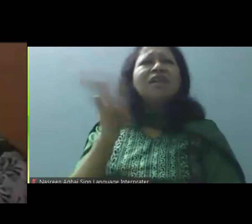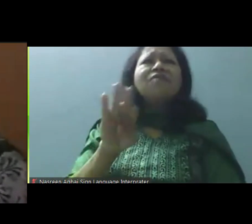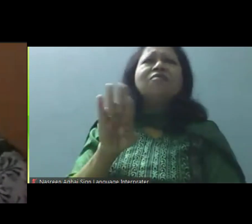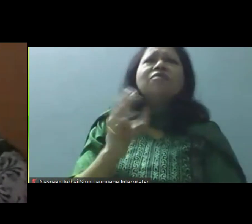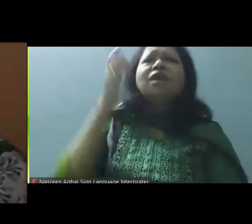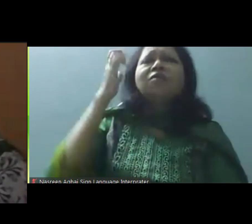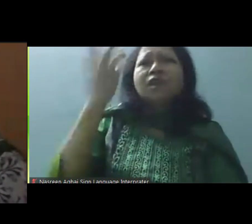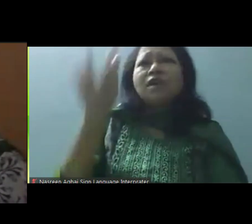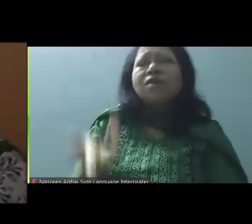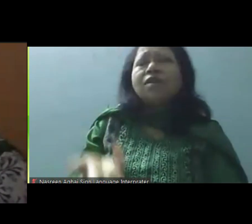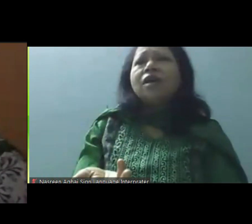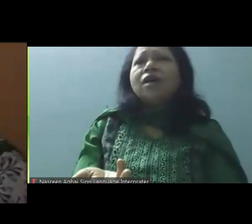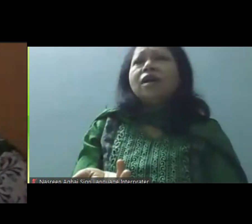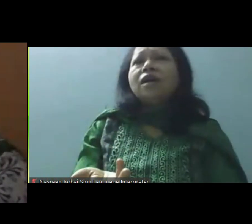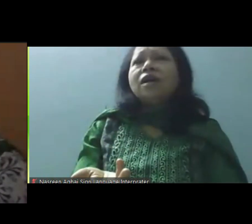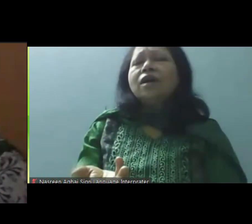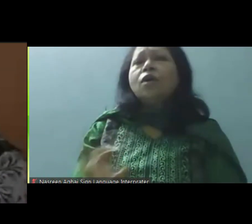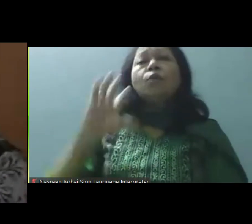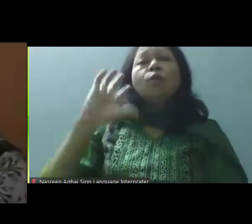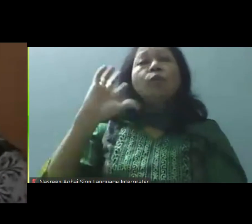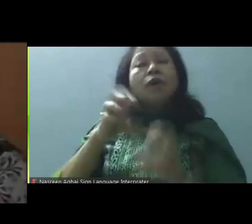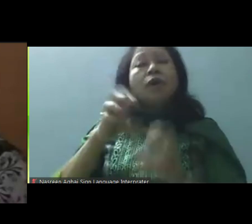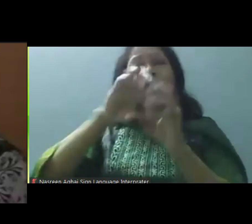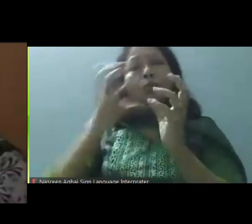in different world, like